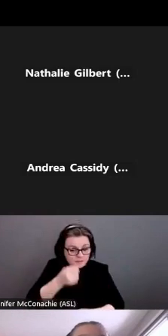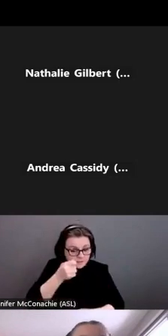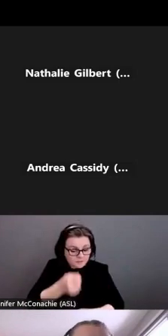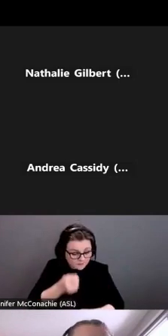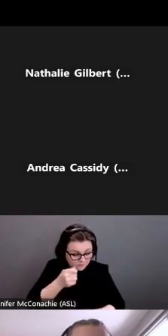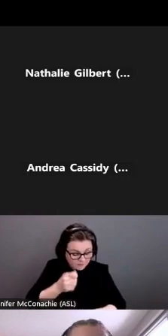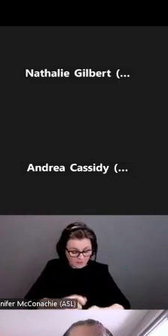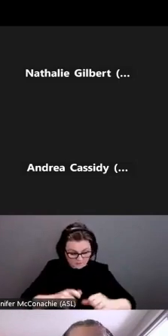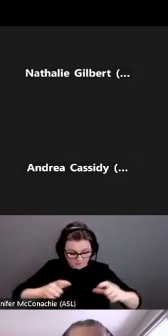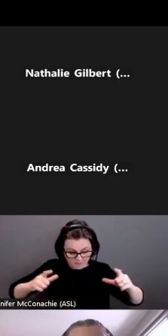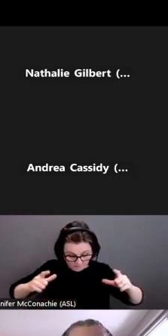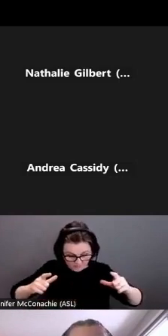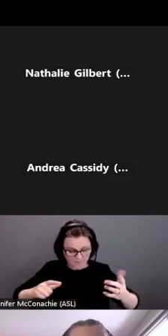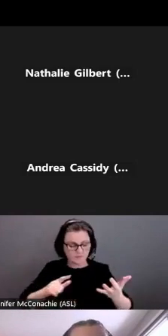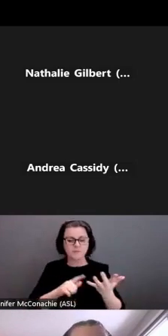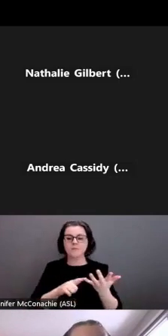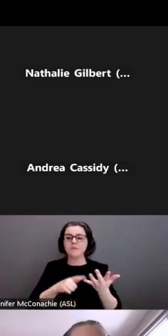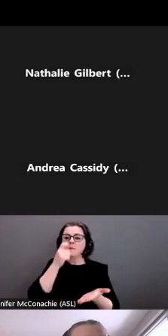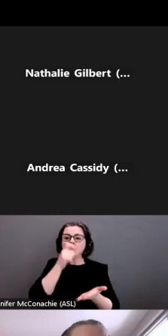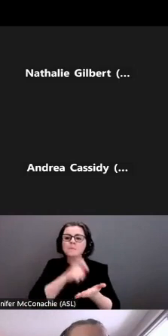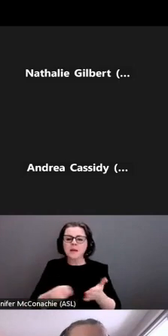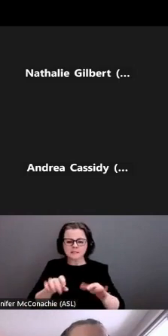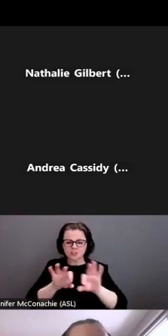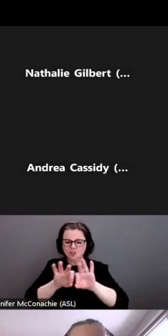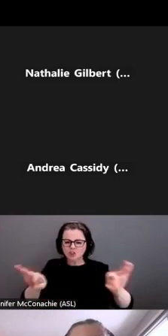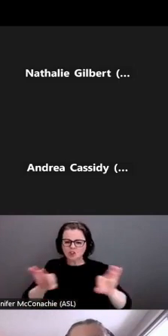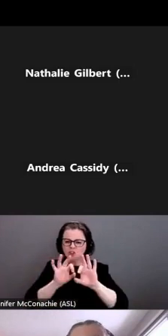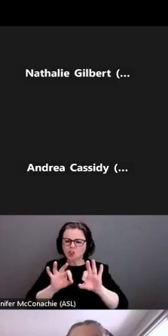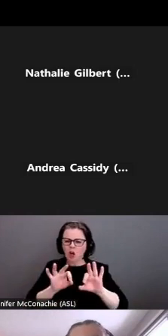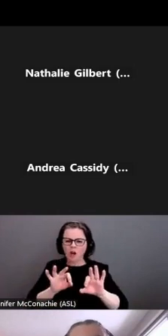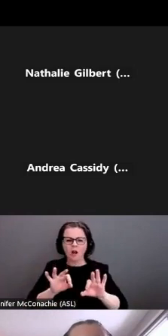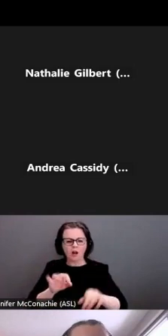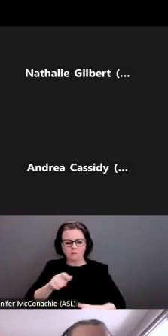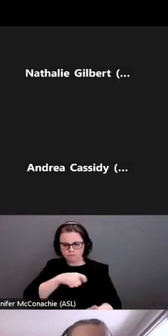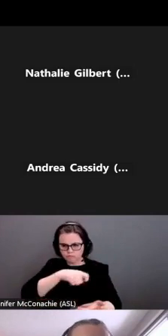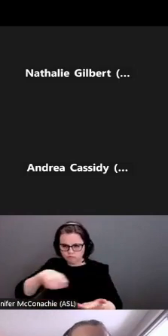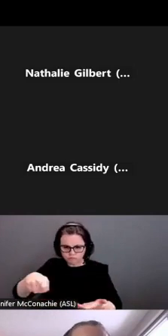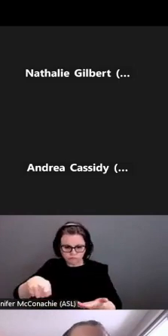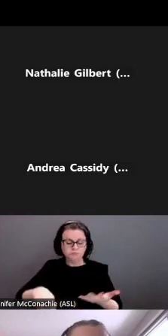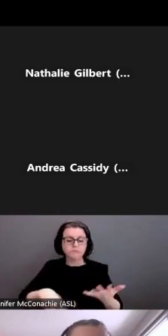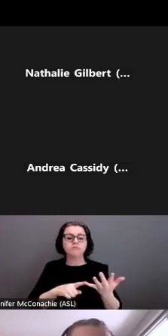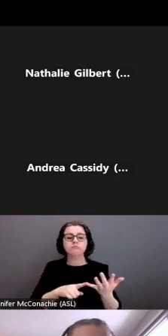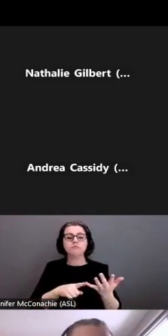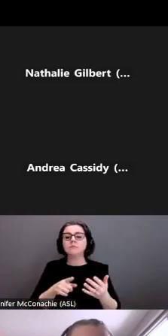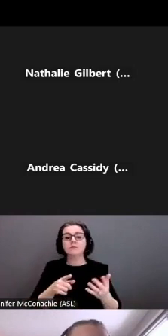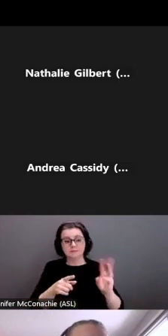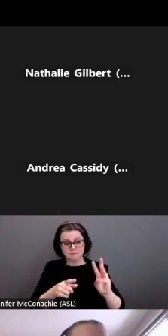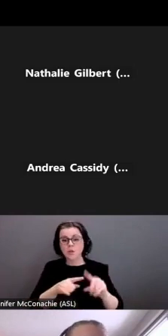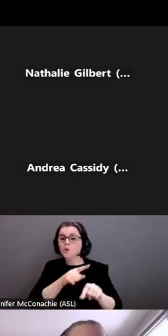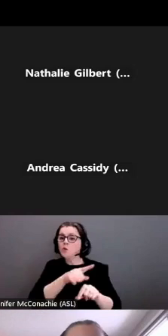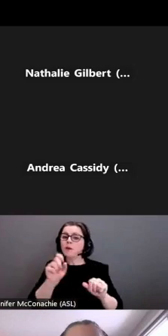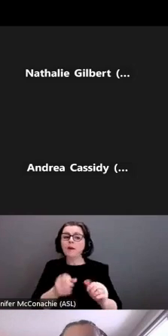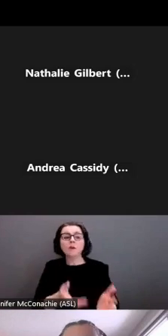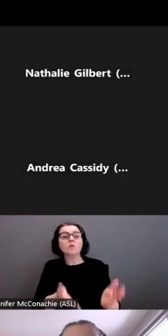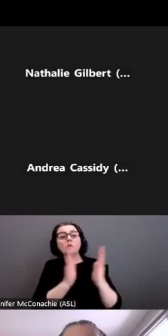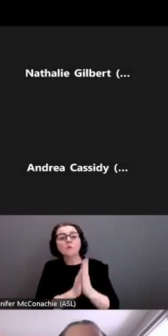and large grip pencils. And also, you can arrange for interpretation at the polls. Now, this